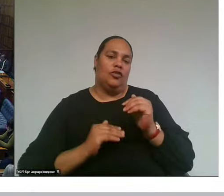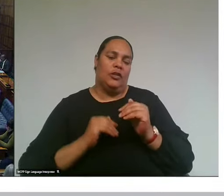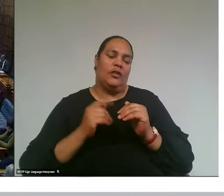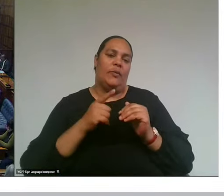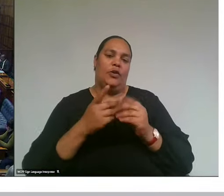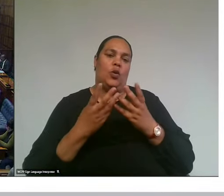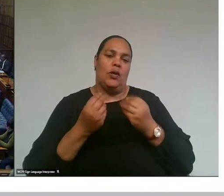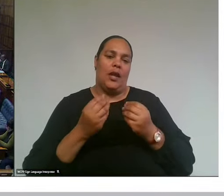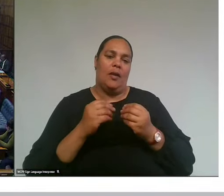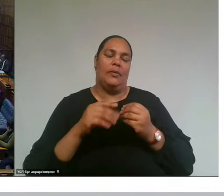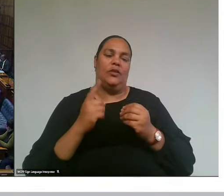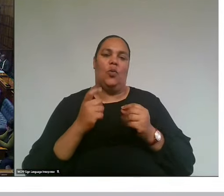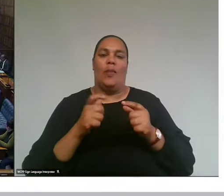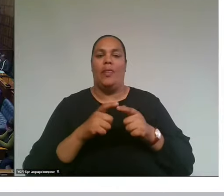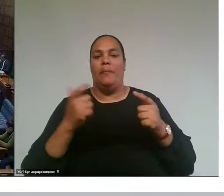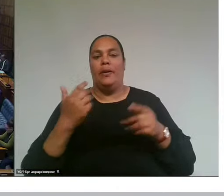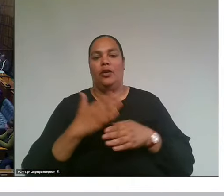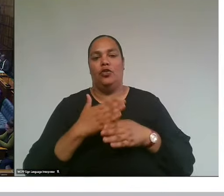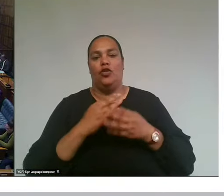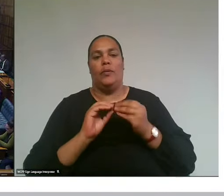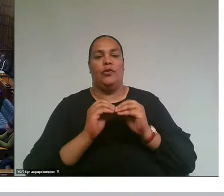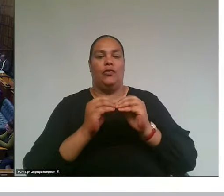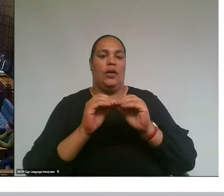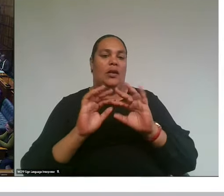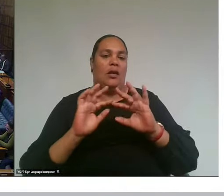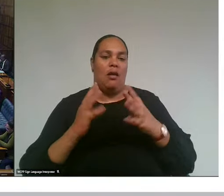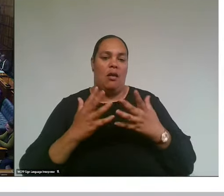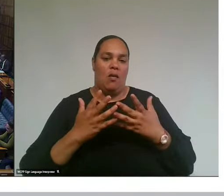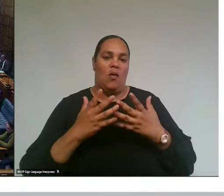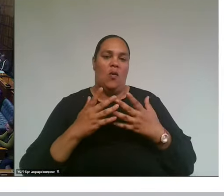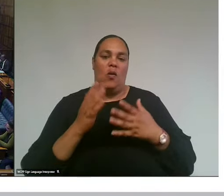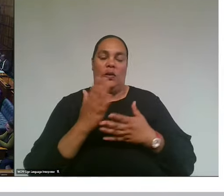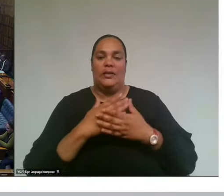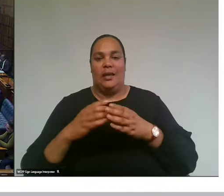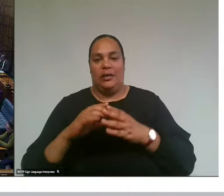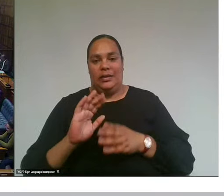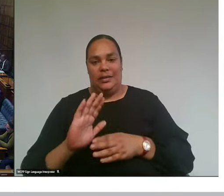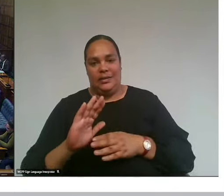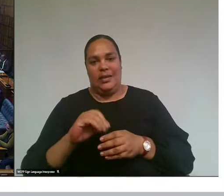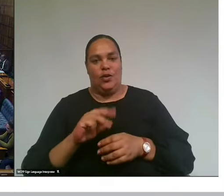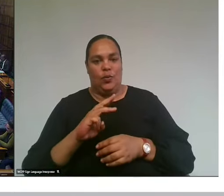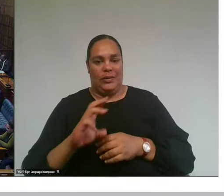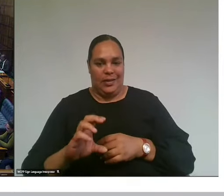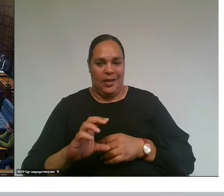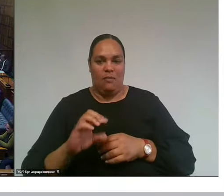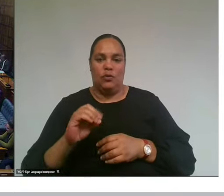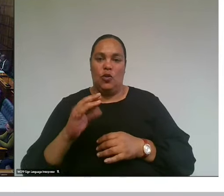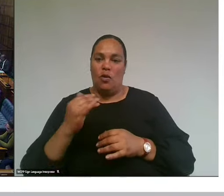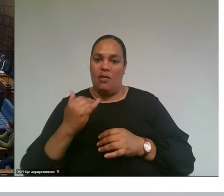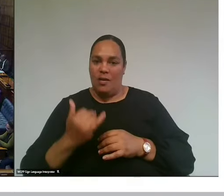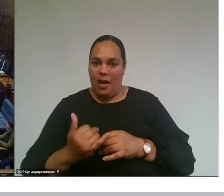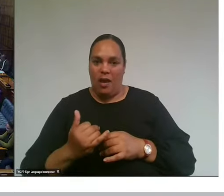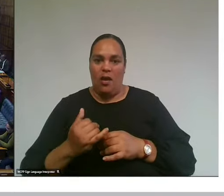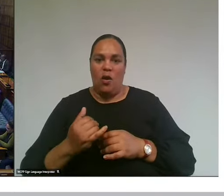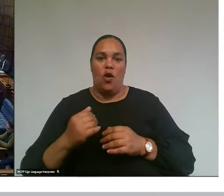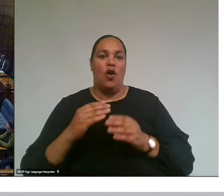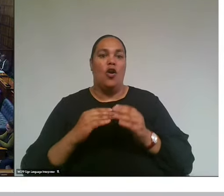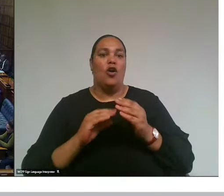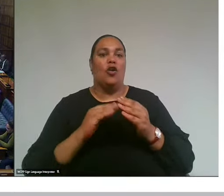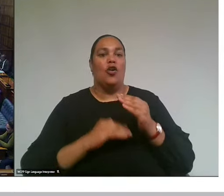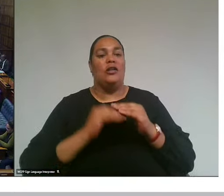figures has been one of the biggest job creating uh sectors in the Western Cape now all